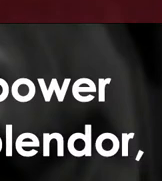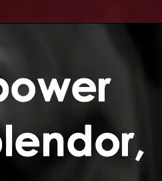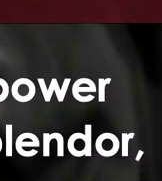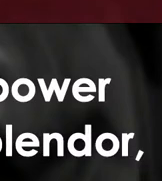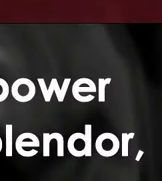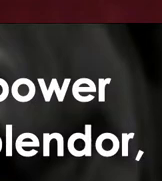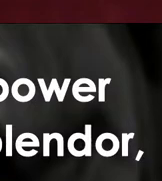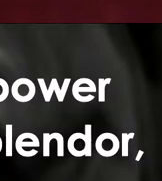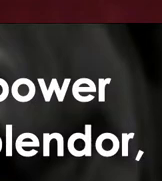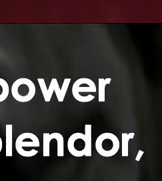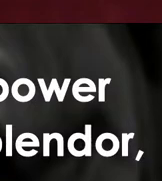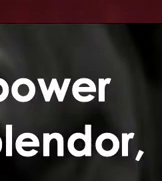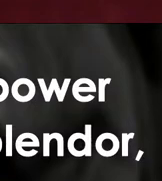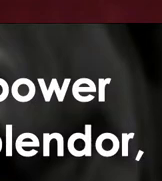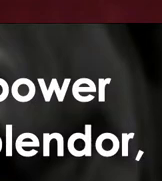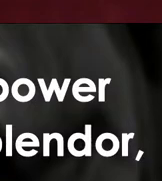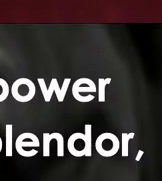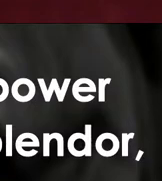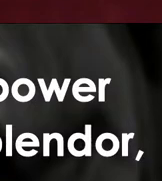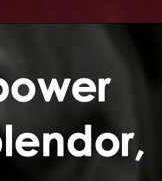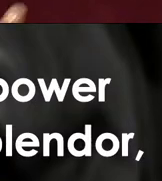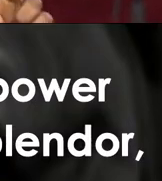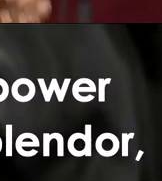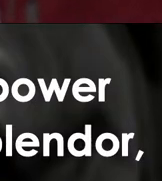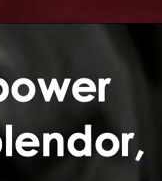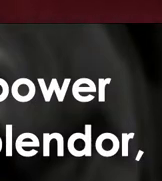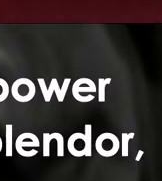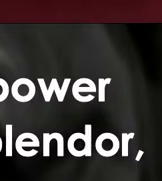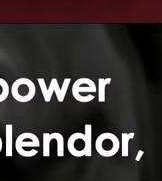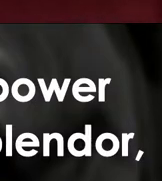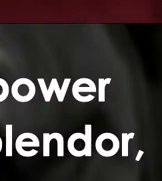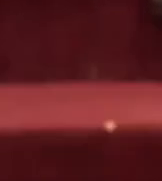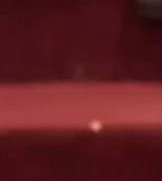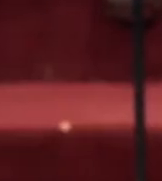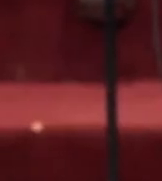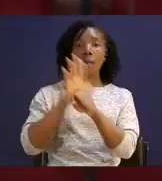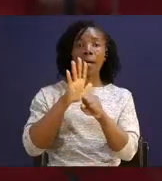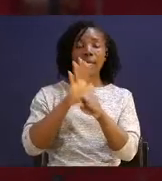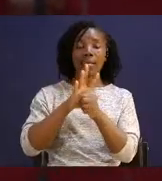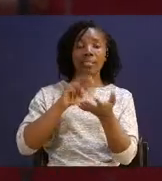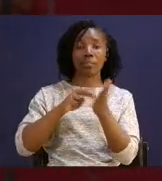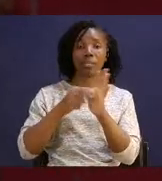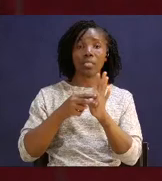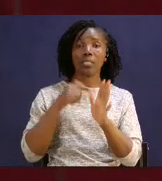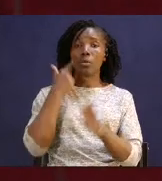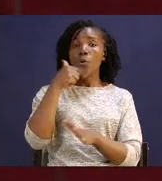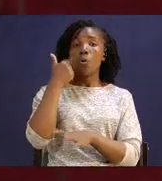Abundance is who God is. Tell your neighbor, abundance is who God is.